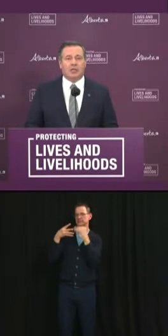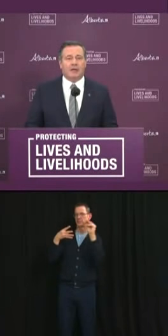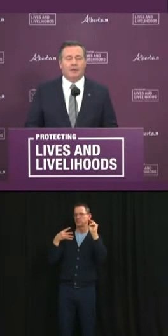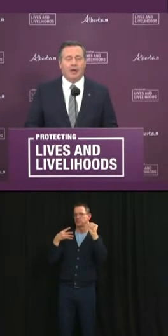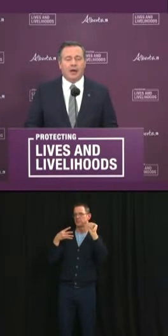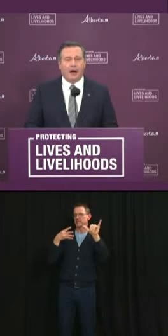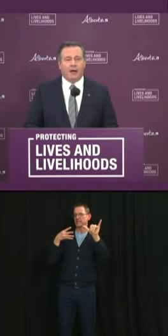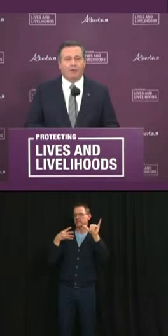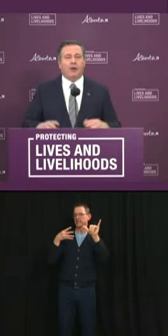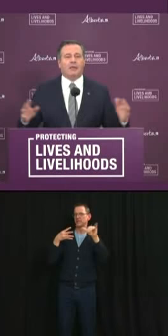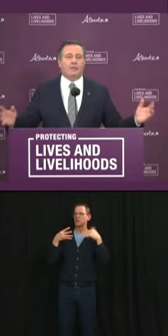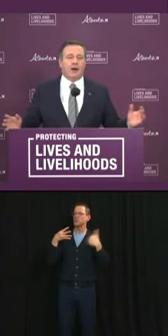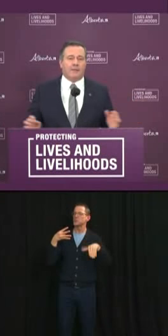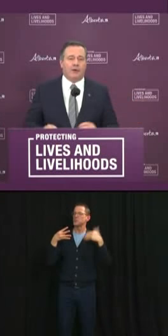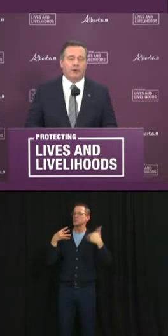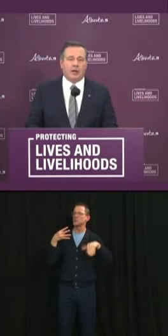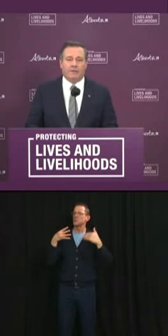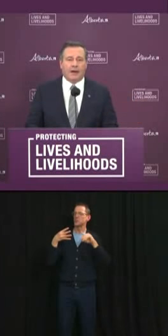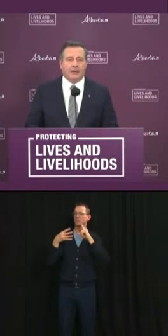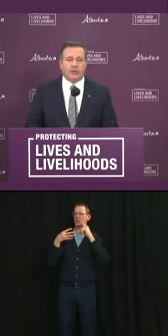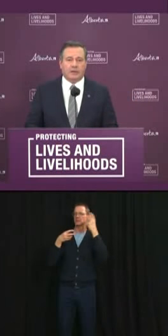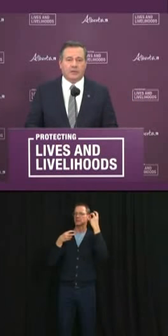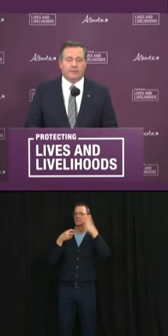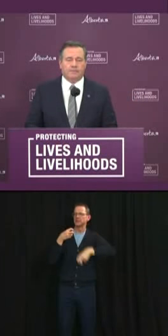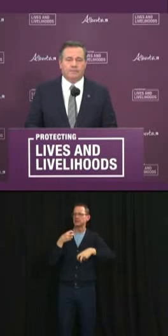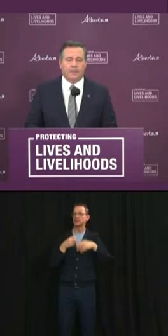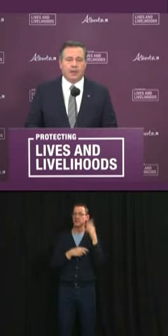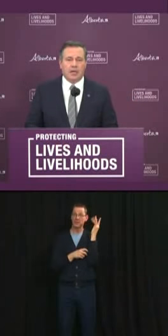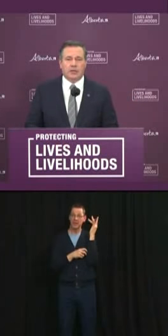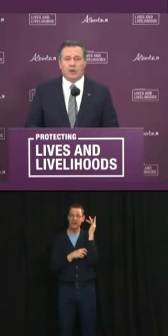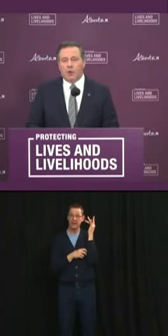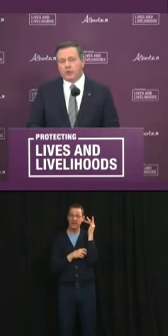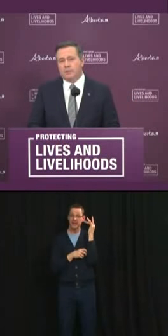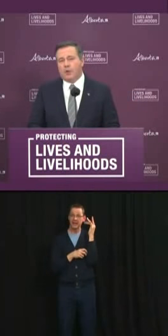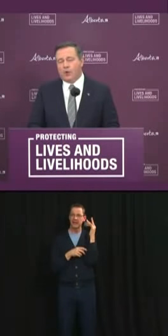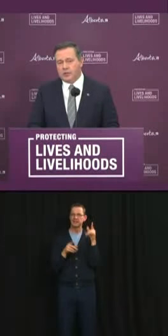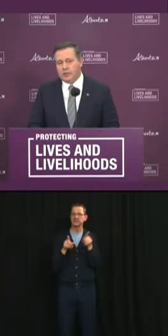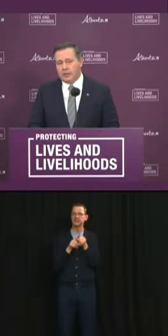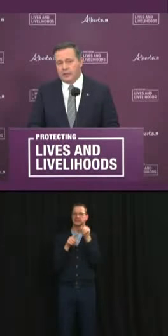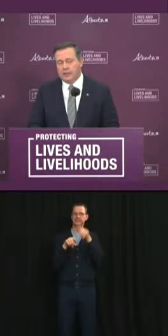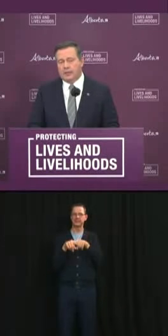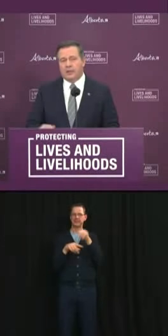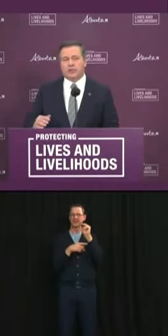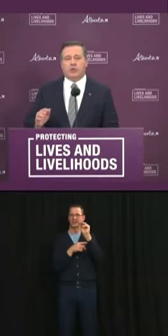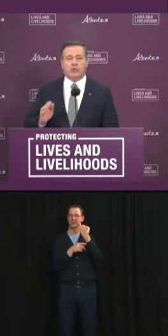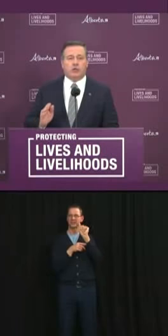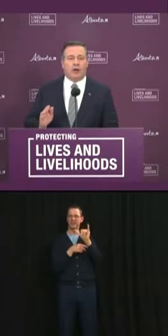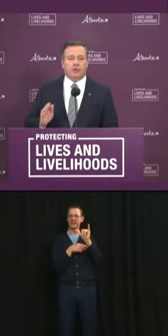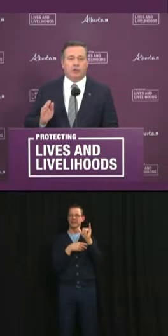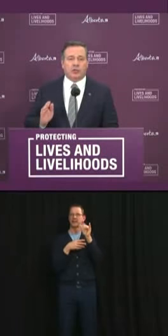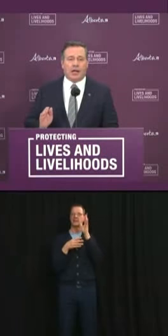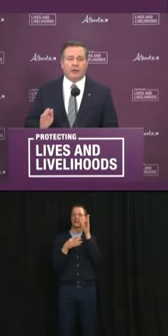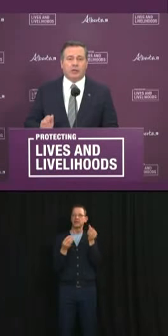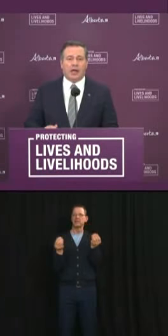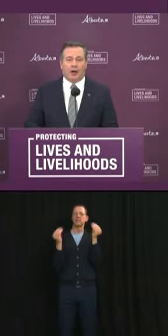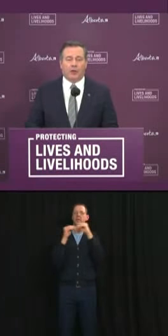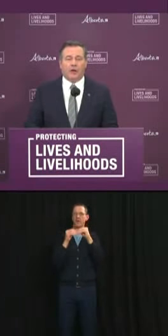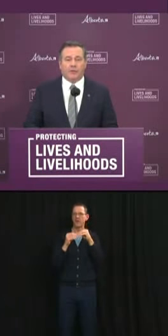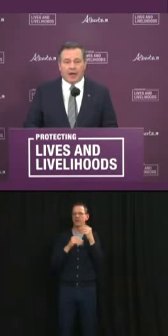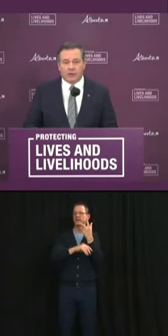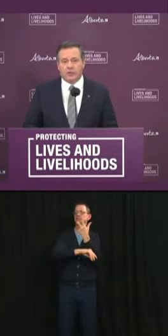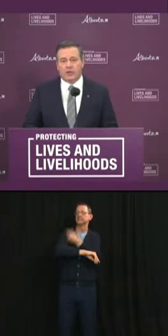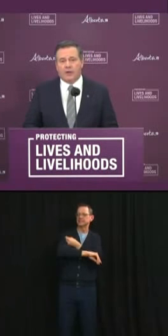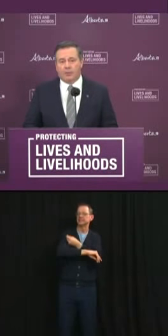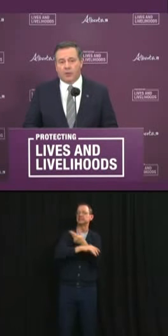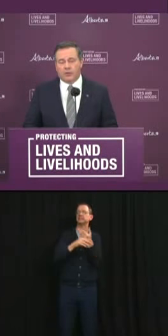to achieve effective coverage of vaccines. So most importantly, these trends would challenge the health